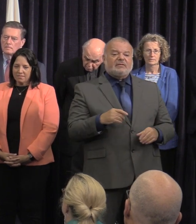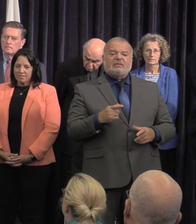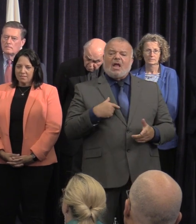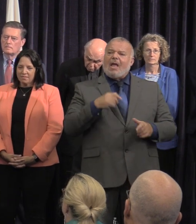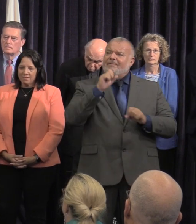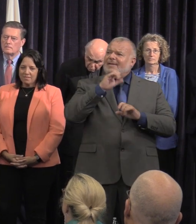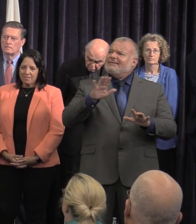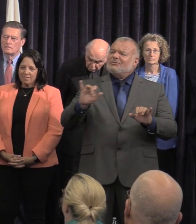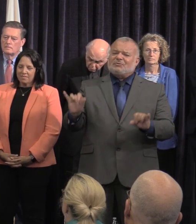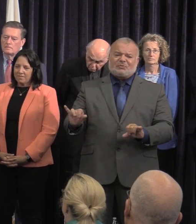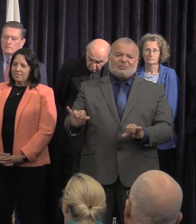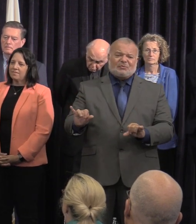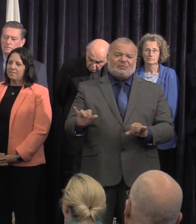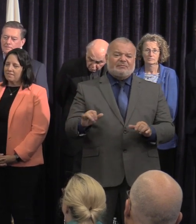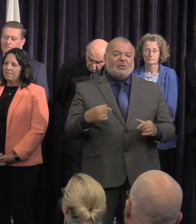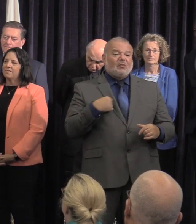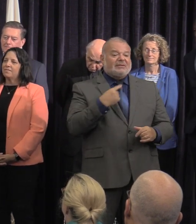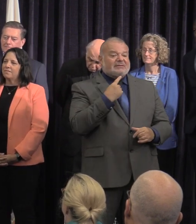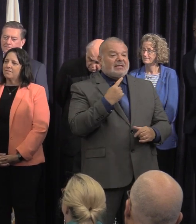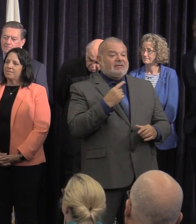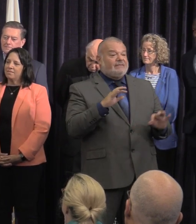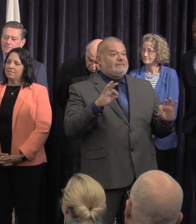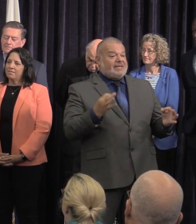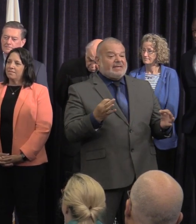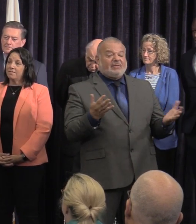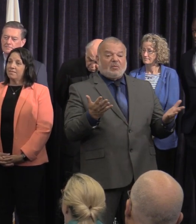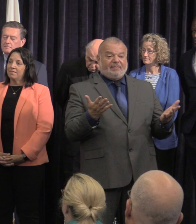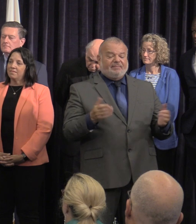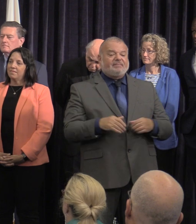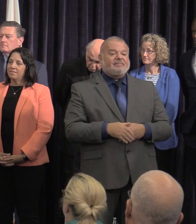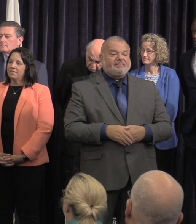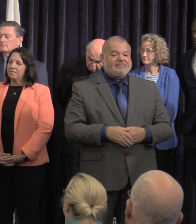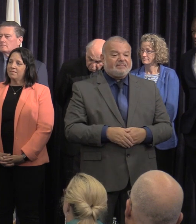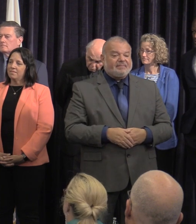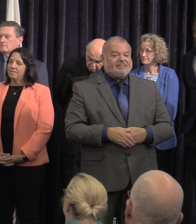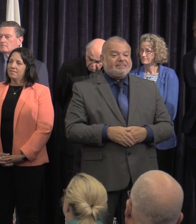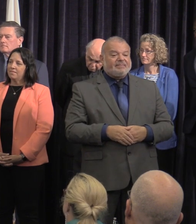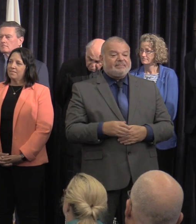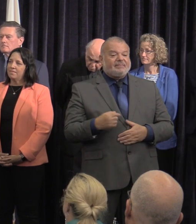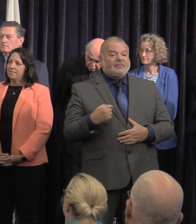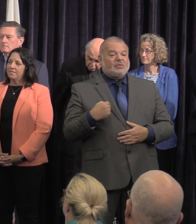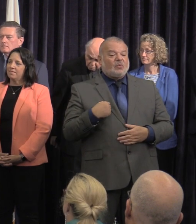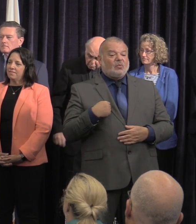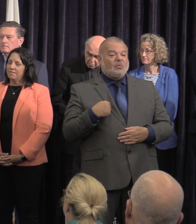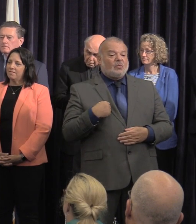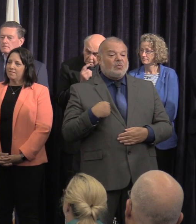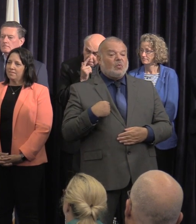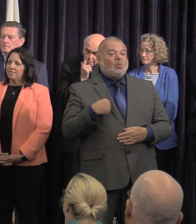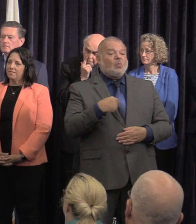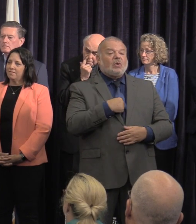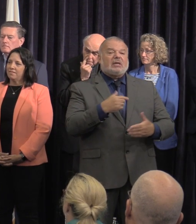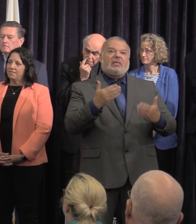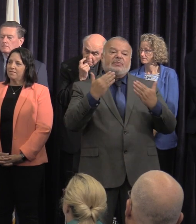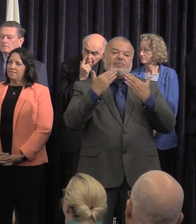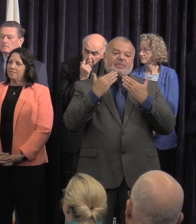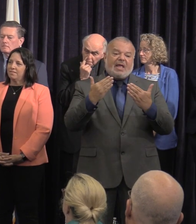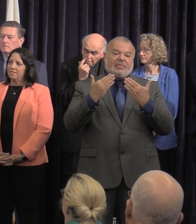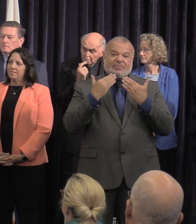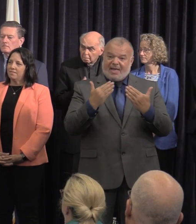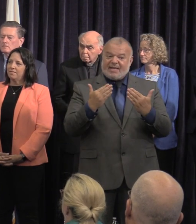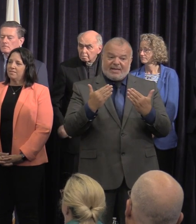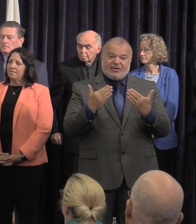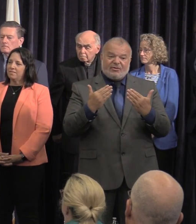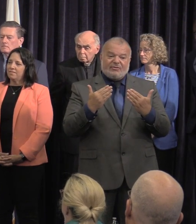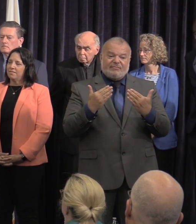same blessing over and over again. And it's something like this. First, we do not know how we will ever thank you enough. Followed